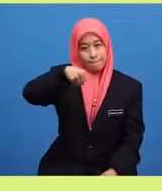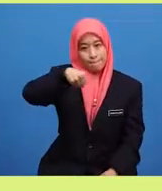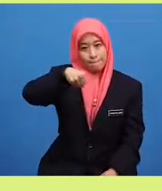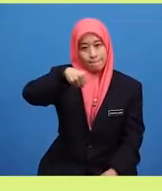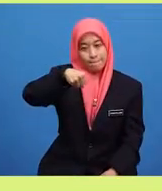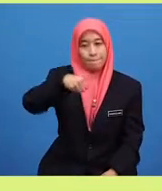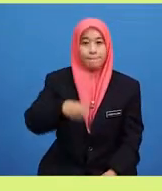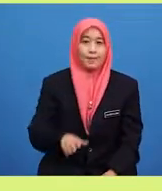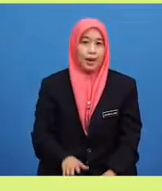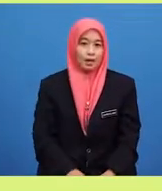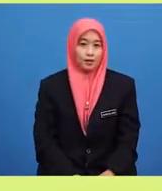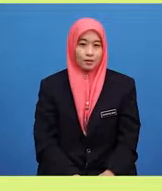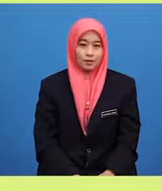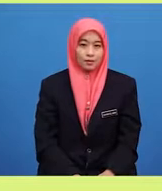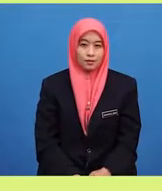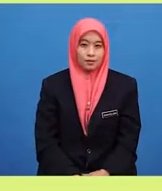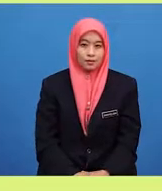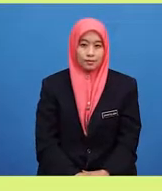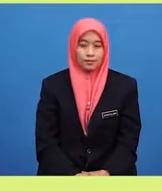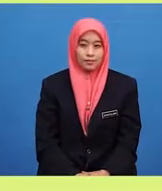It's a...